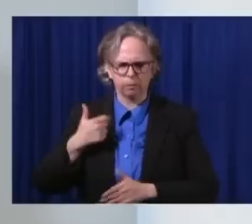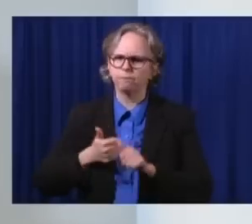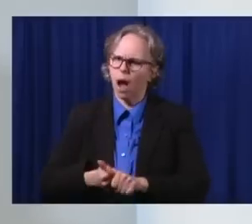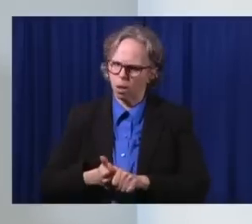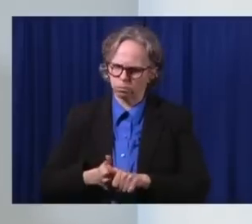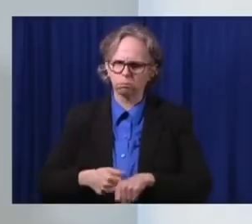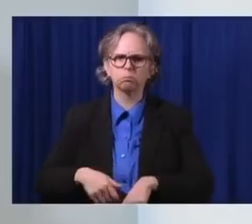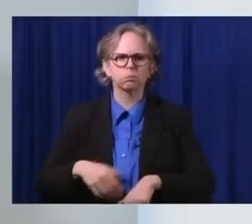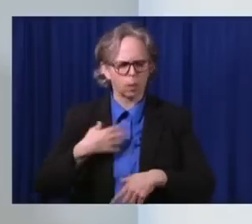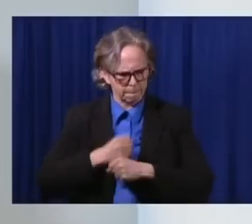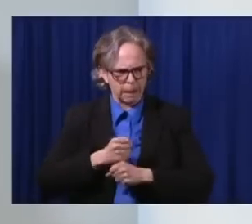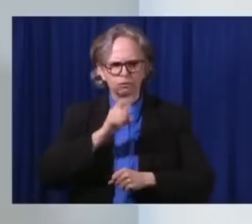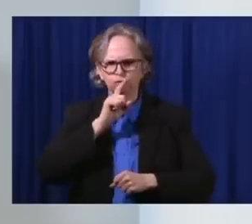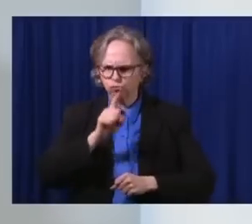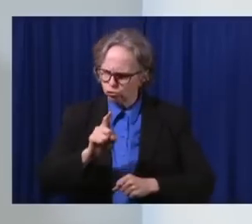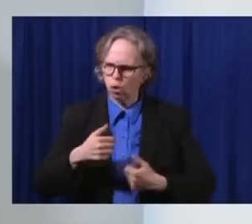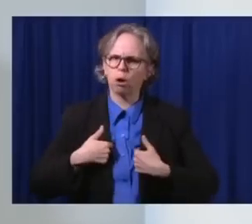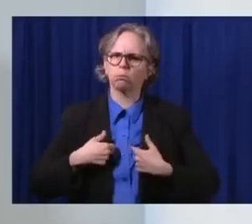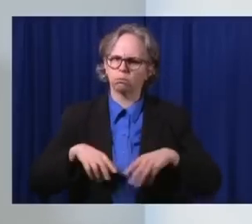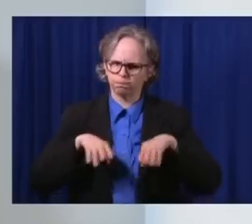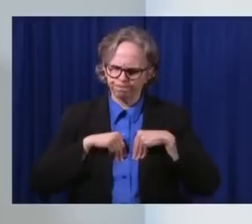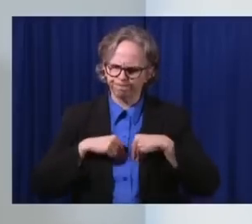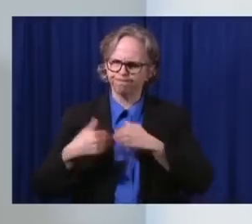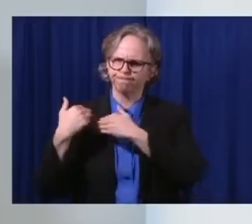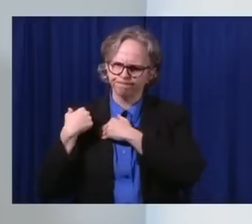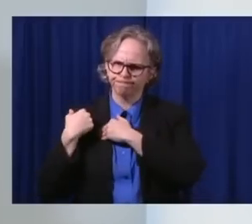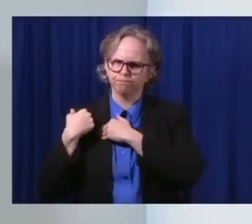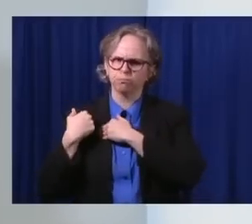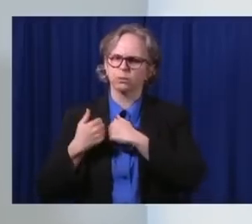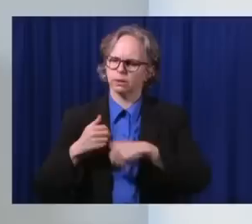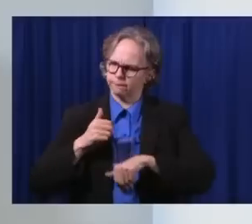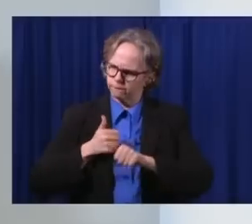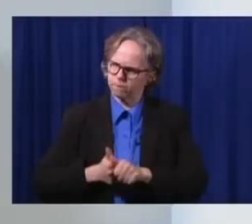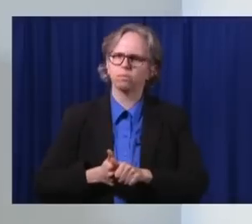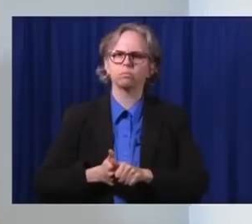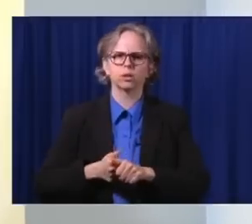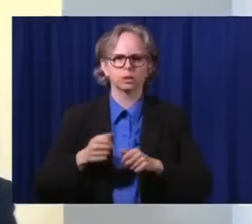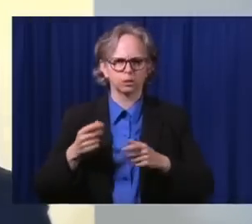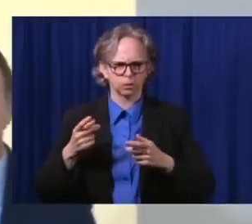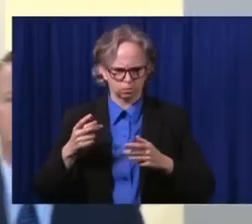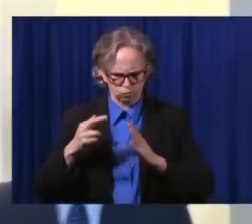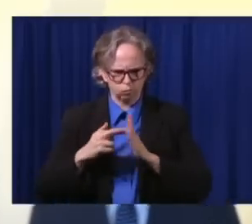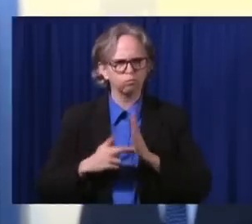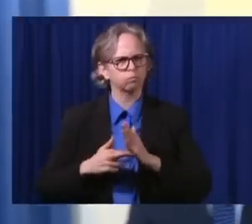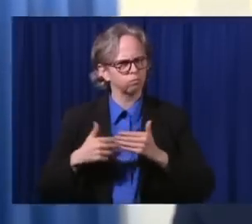will ensure that whatever the rules are, that we'll follow them.